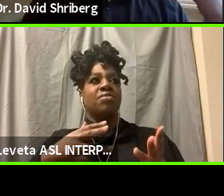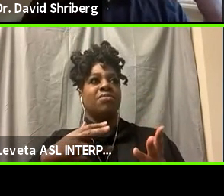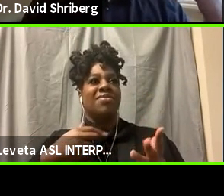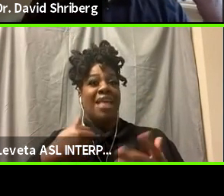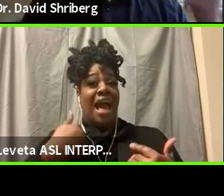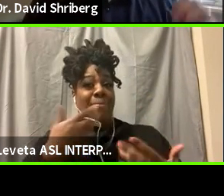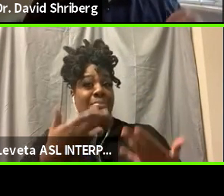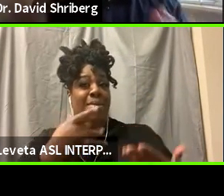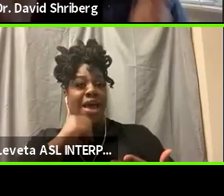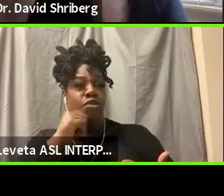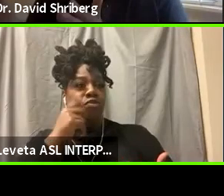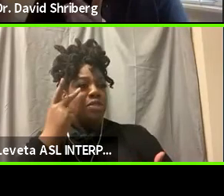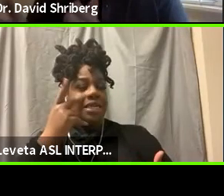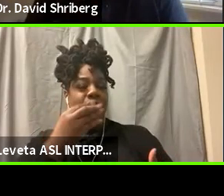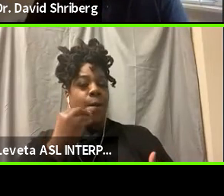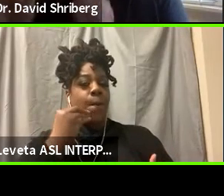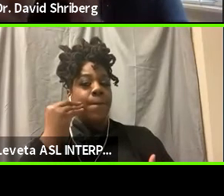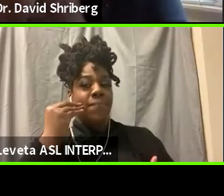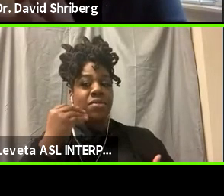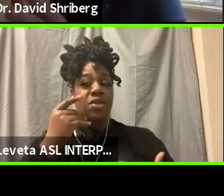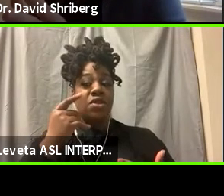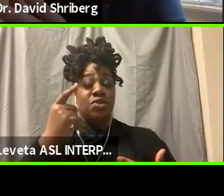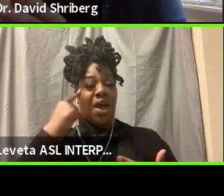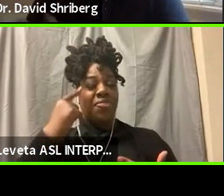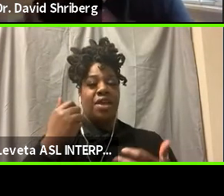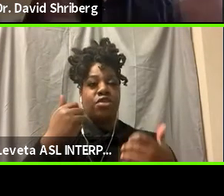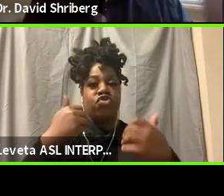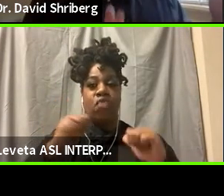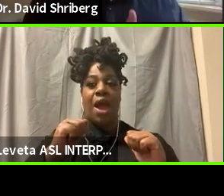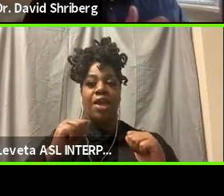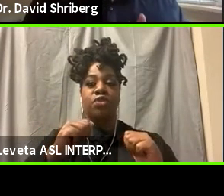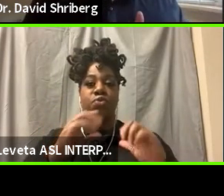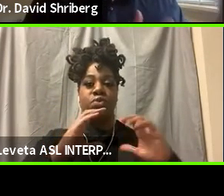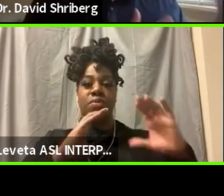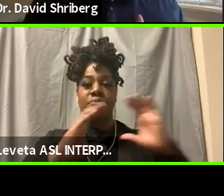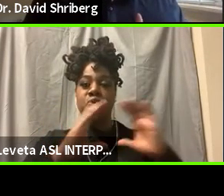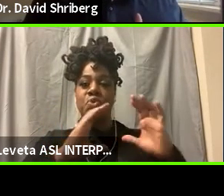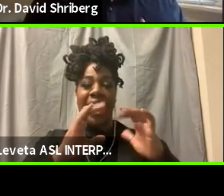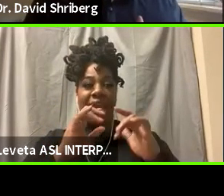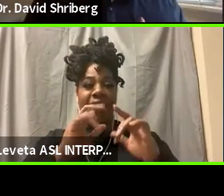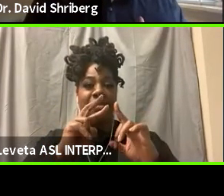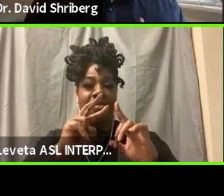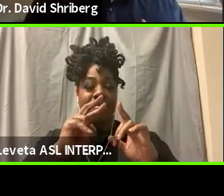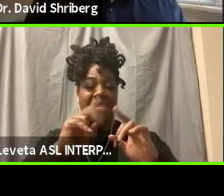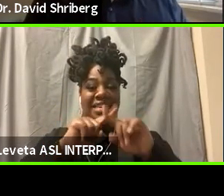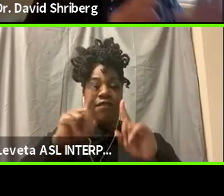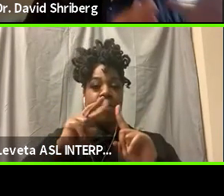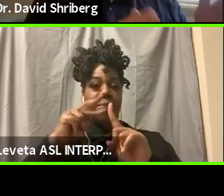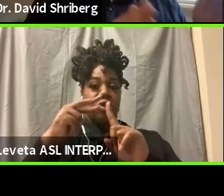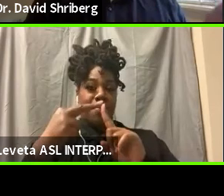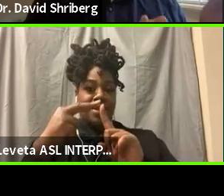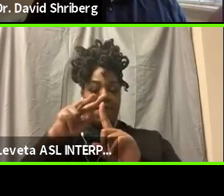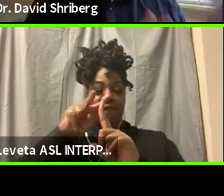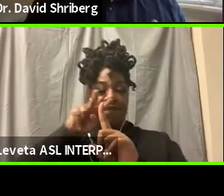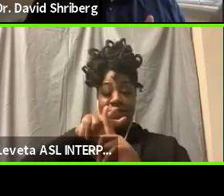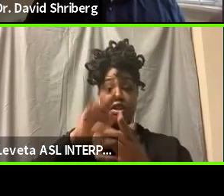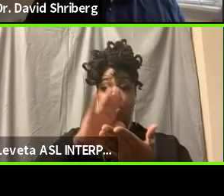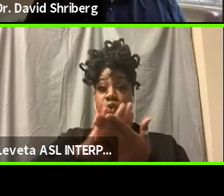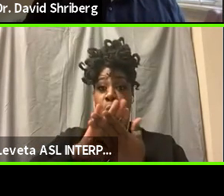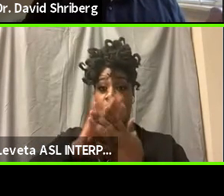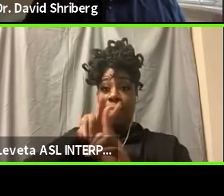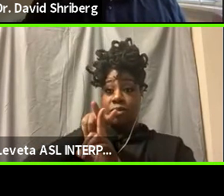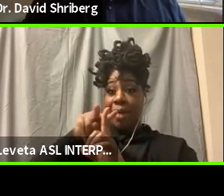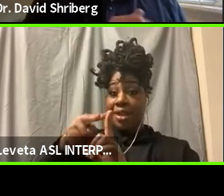multiple perspectives, seeing that like what you're seeing at home may or may not correspond to what the school is seeing. And if the school is seeing it